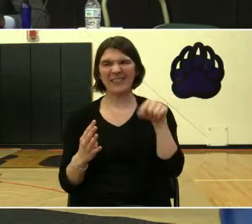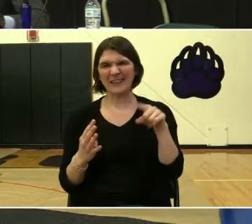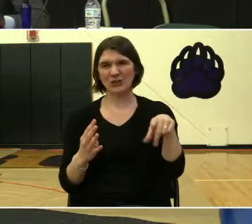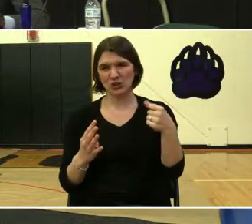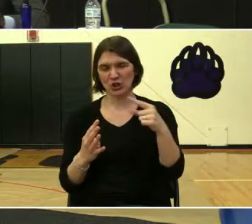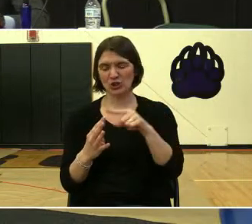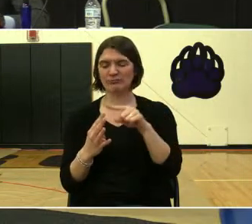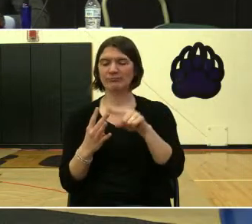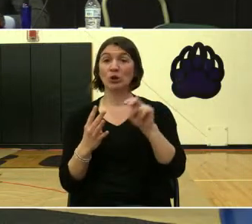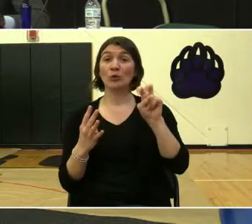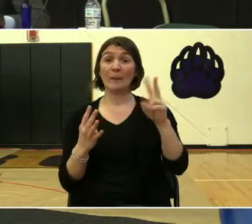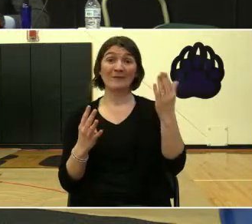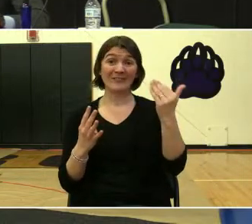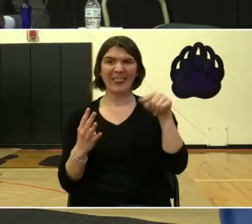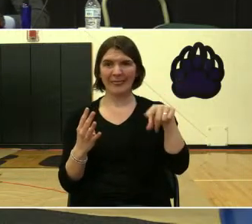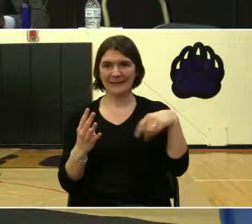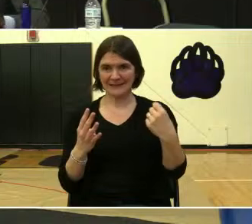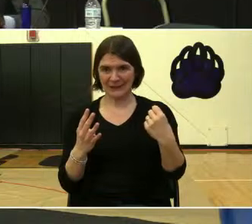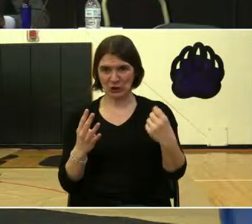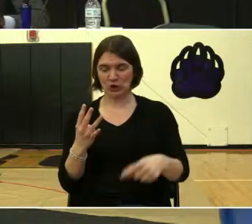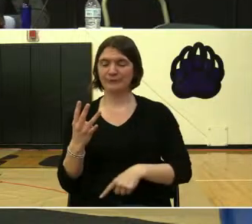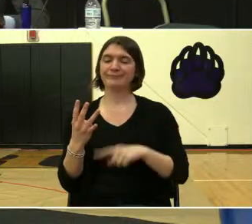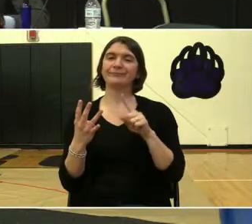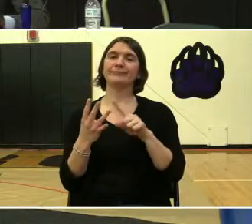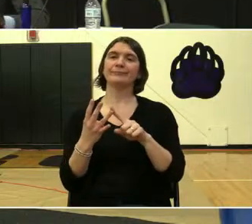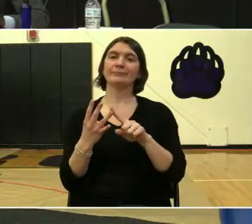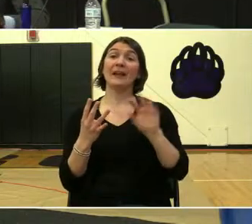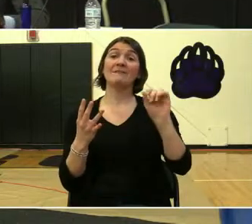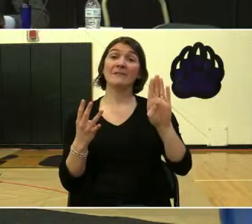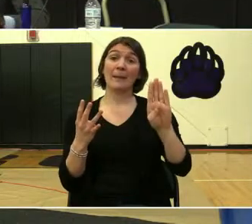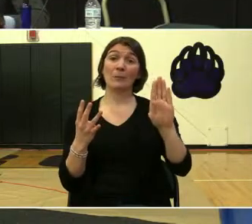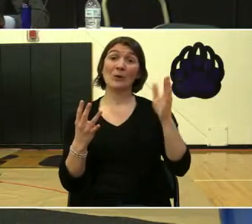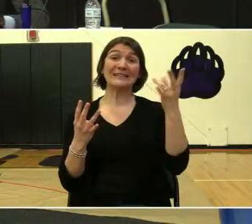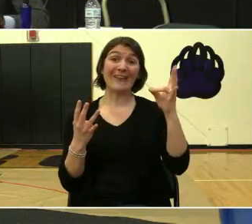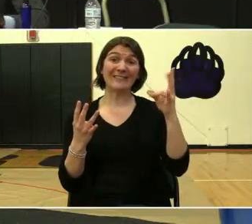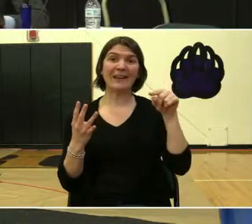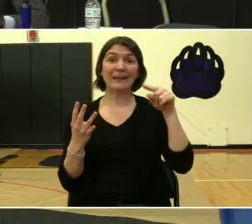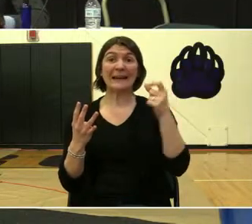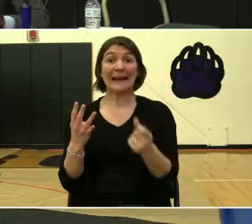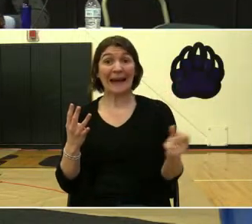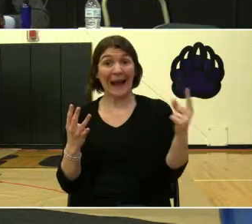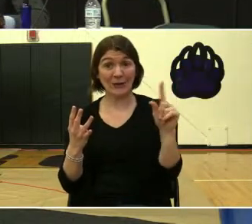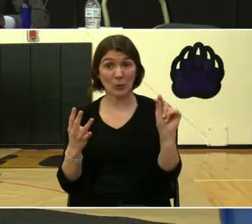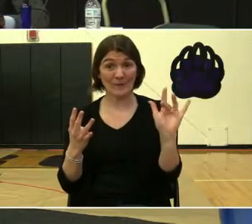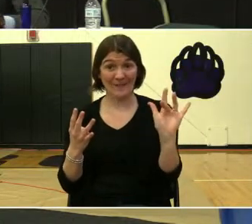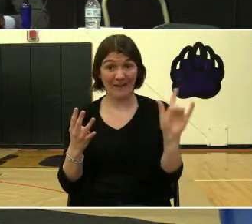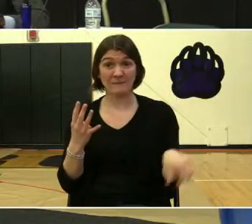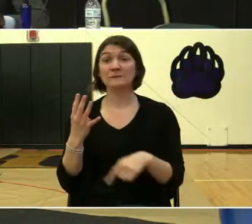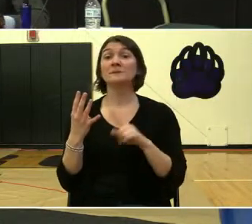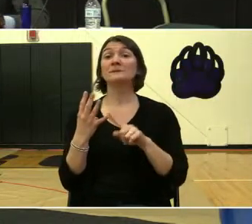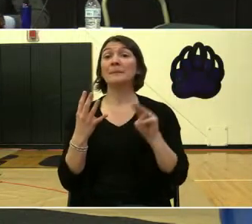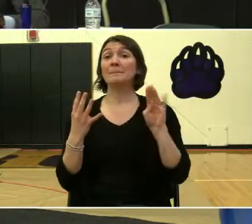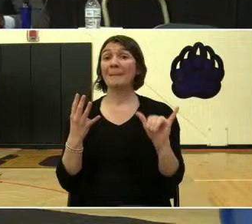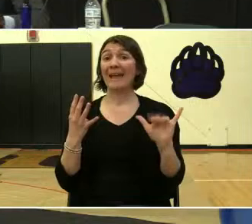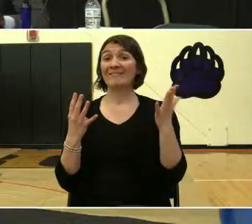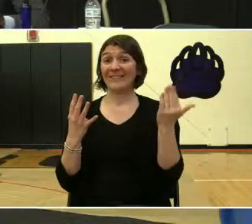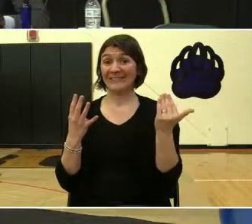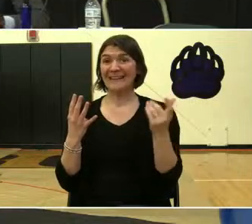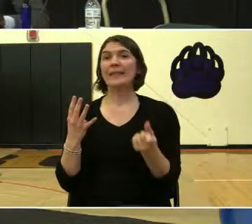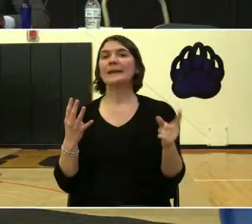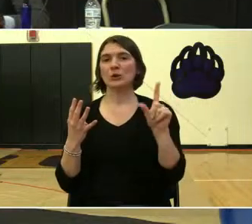2024 November 15th 2024 February 17th 2025 and May